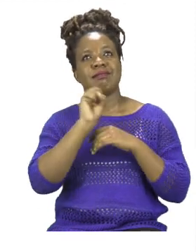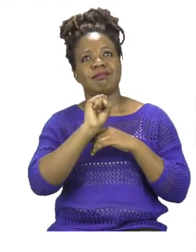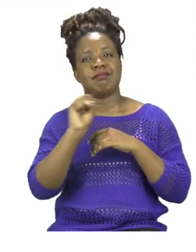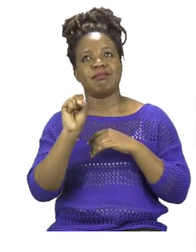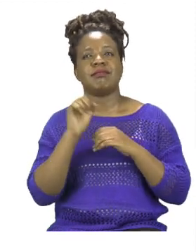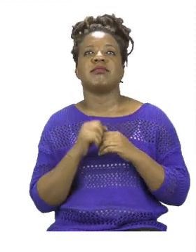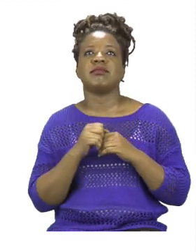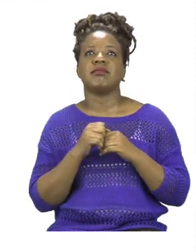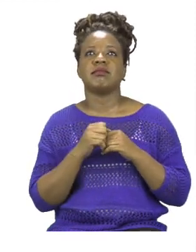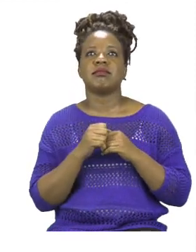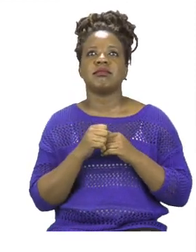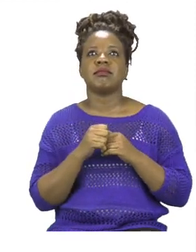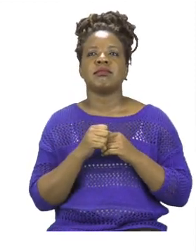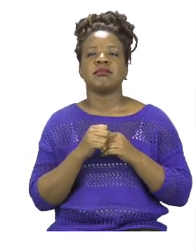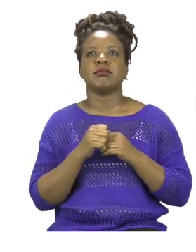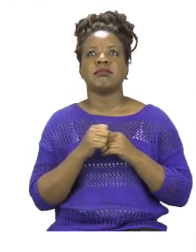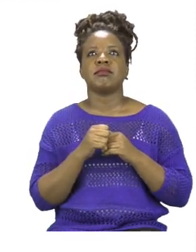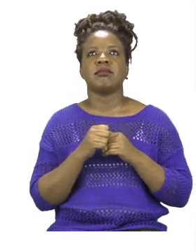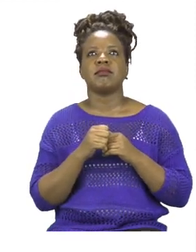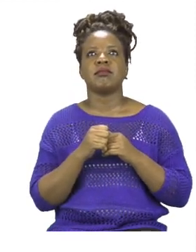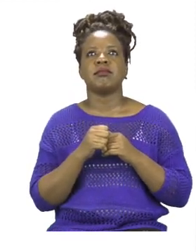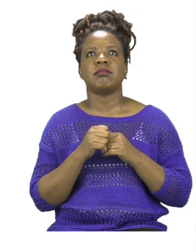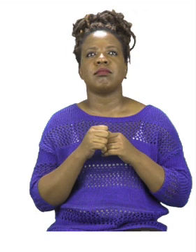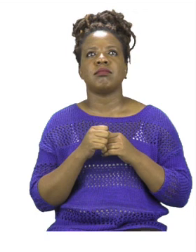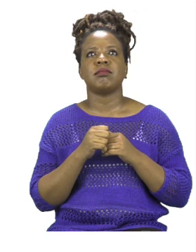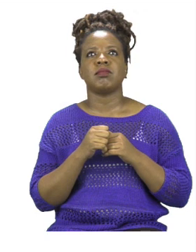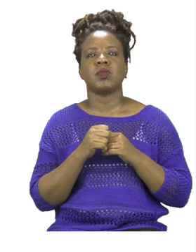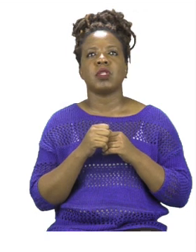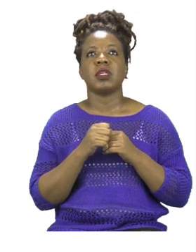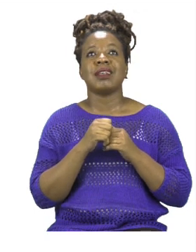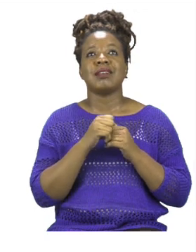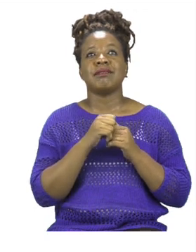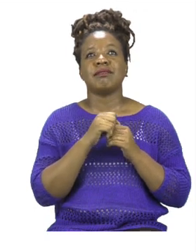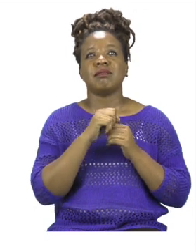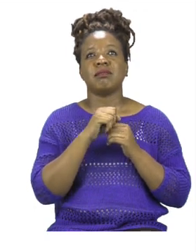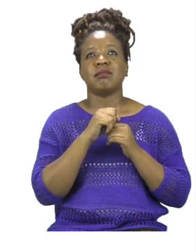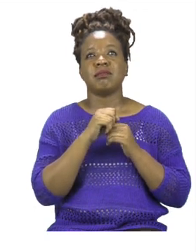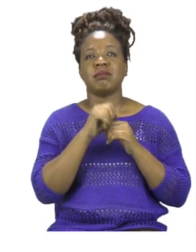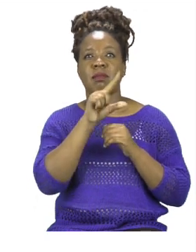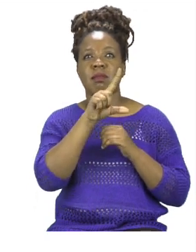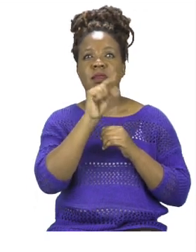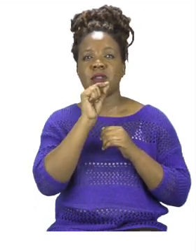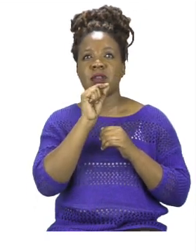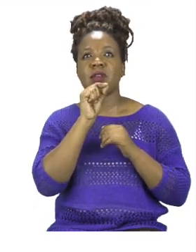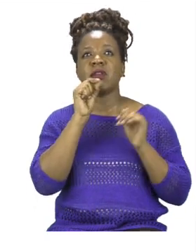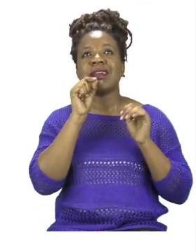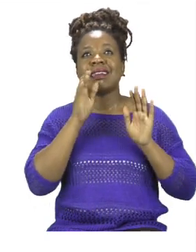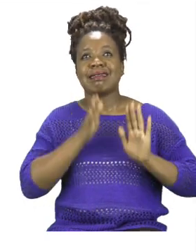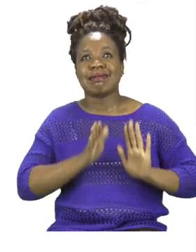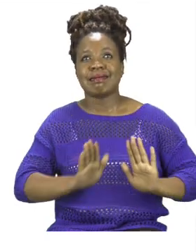can be complete. Let us begin. The girls are